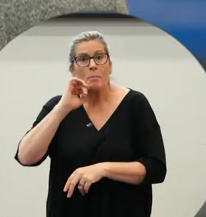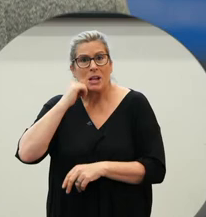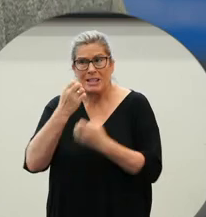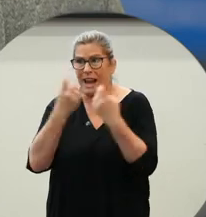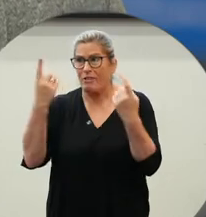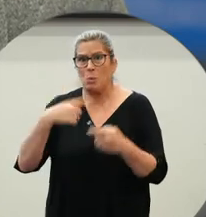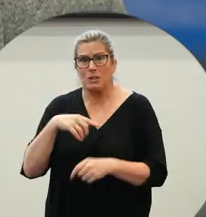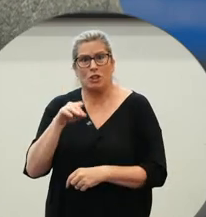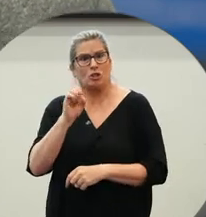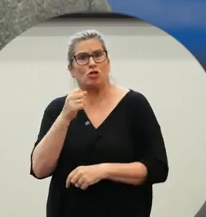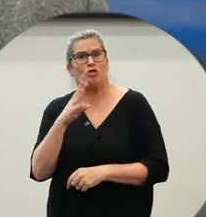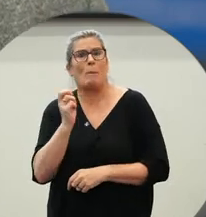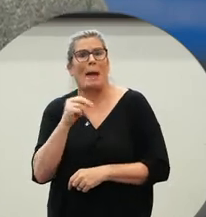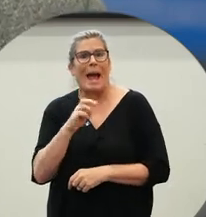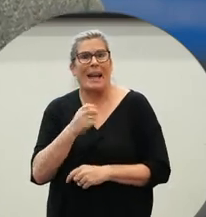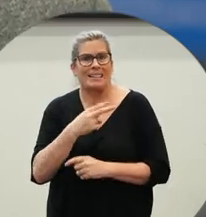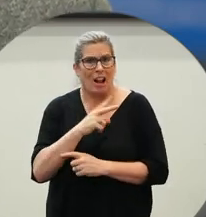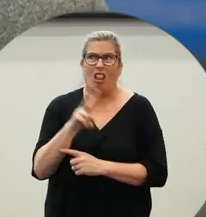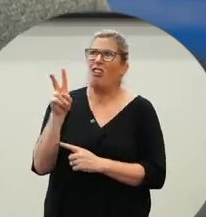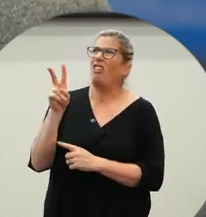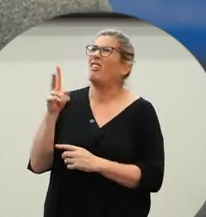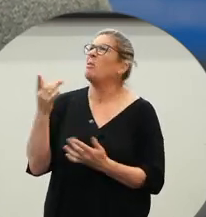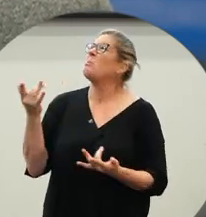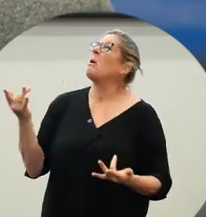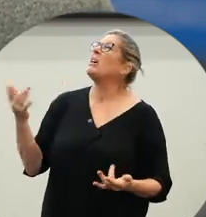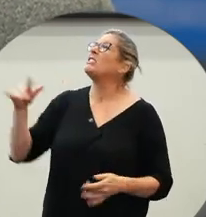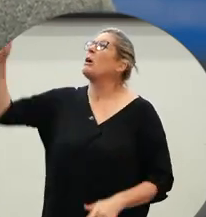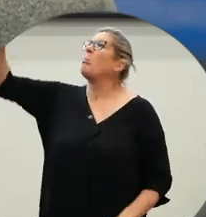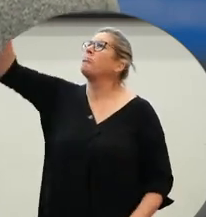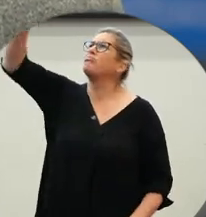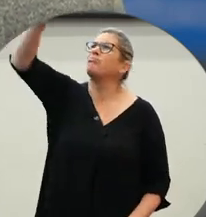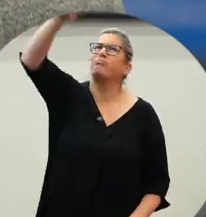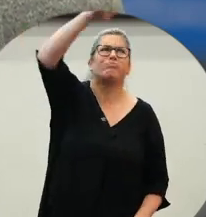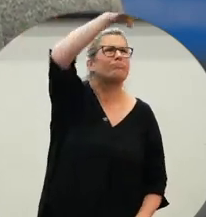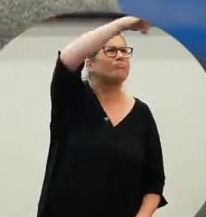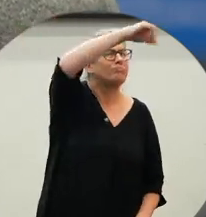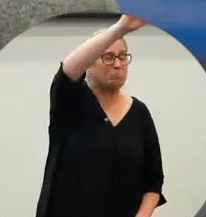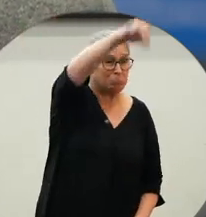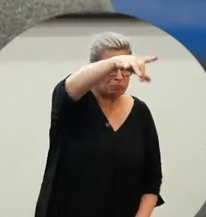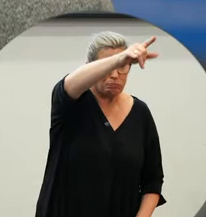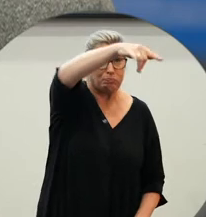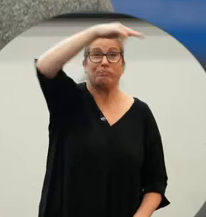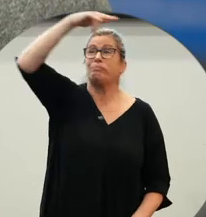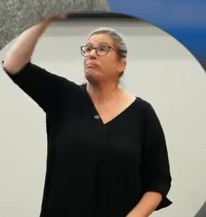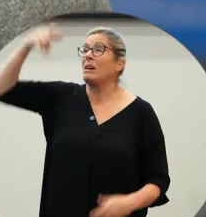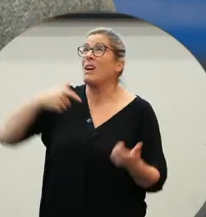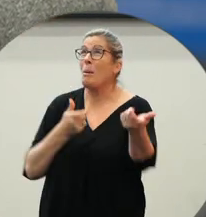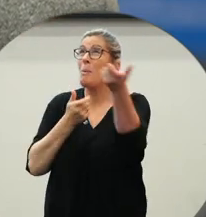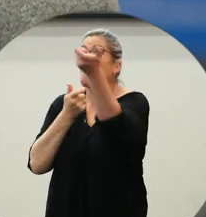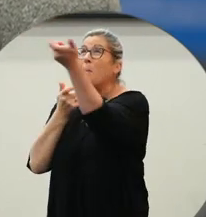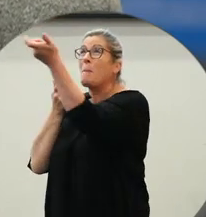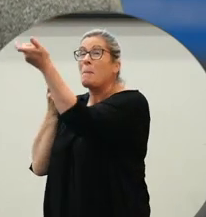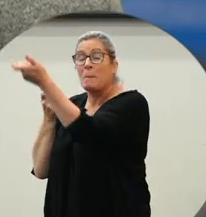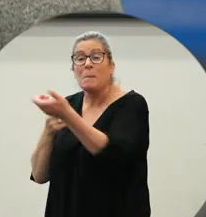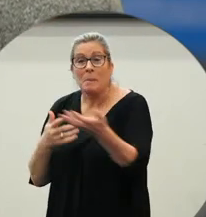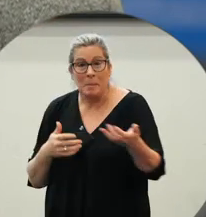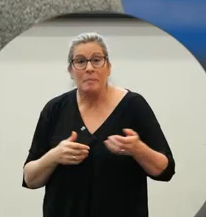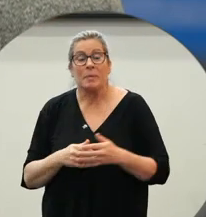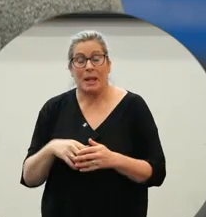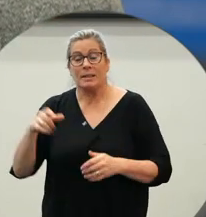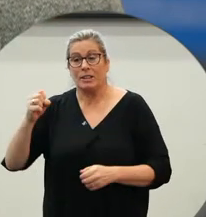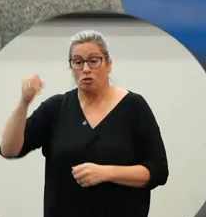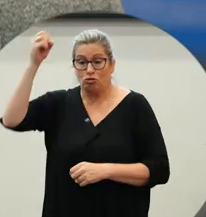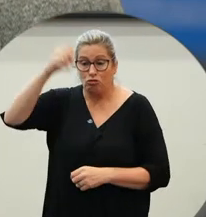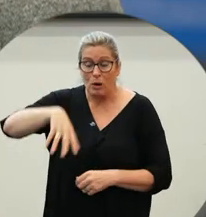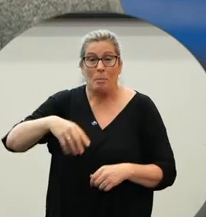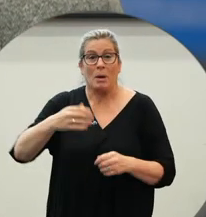at them, turn around again, come back again. By this time, the British are ready for them, and the bullets are flying up at them. And they dropped one down